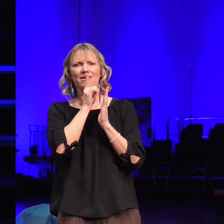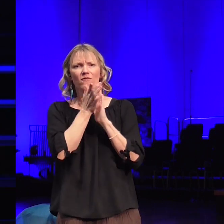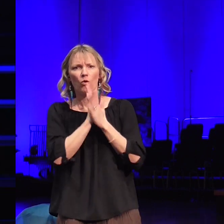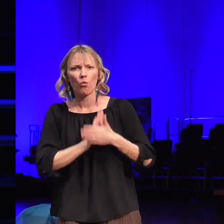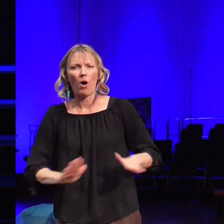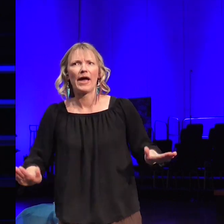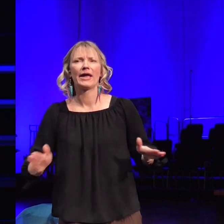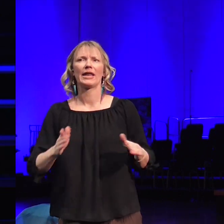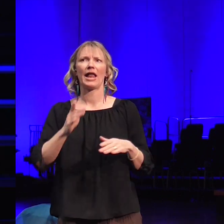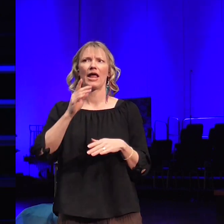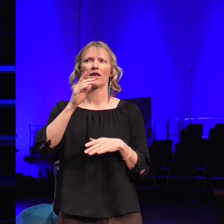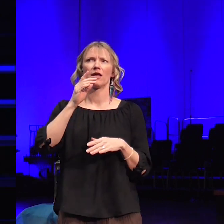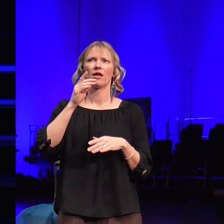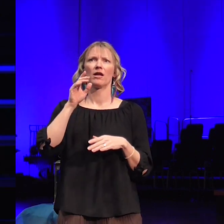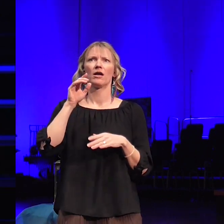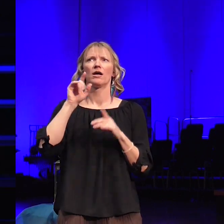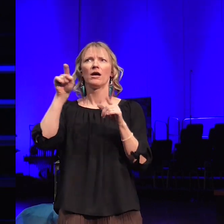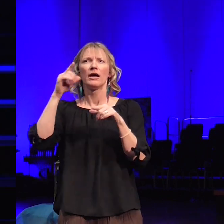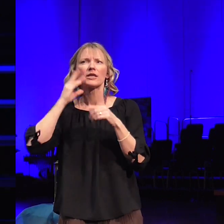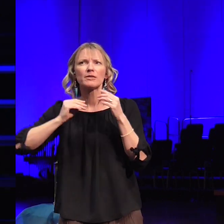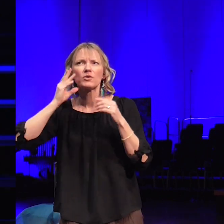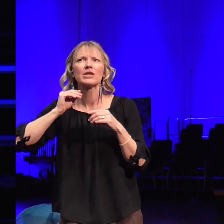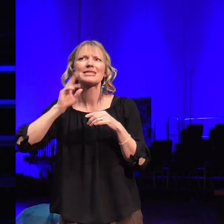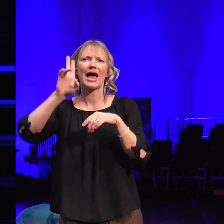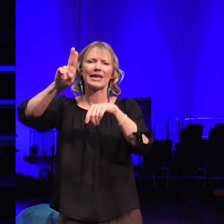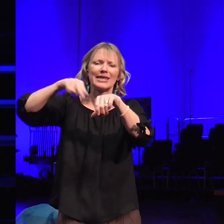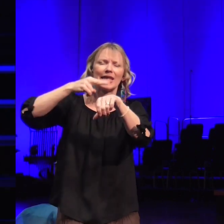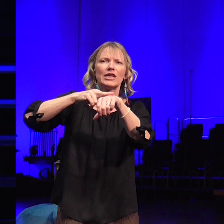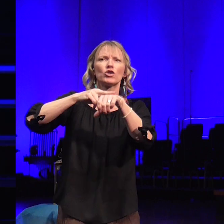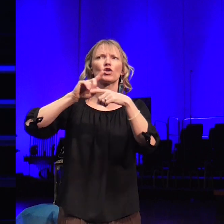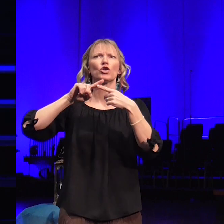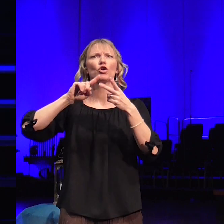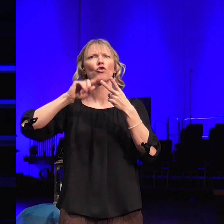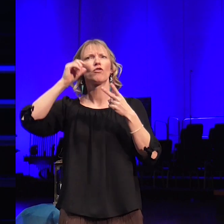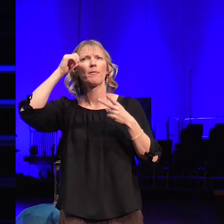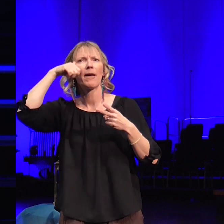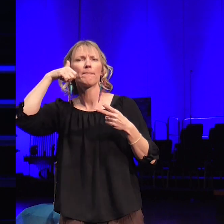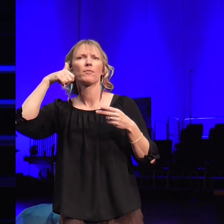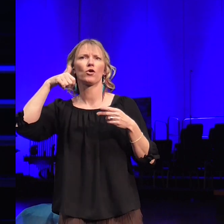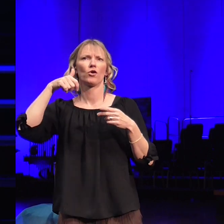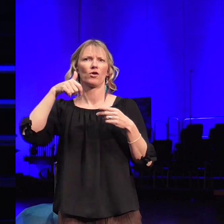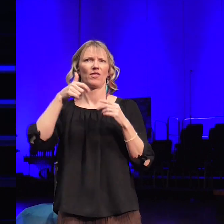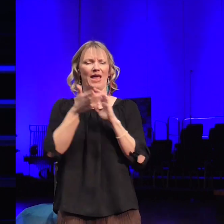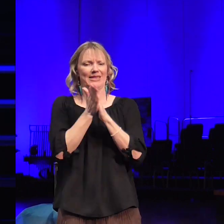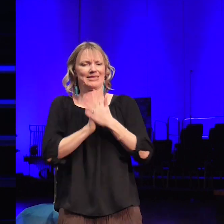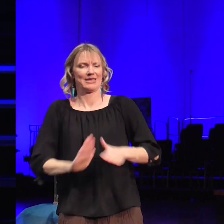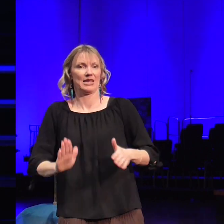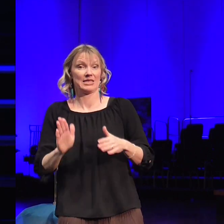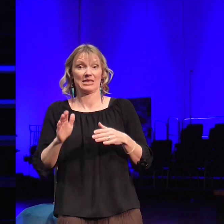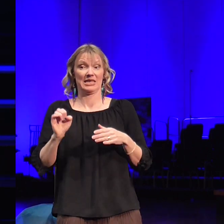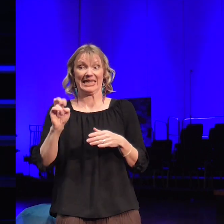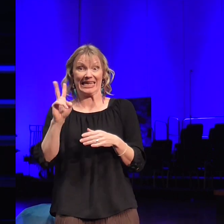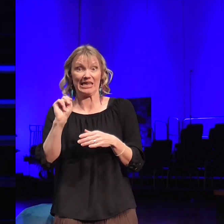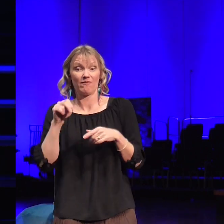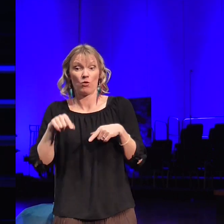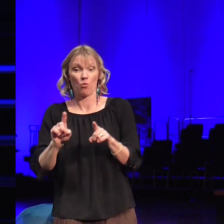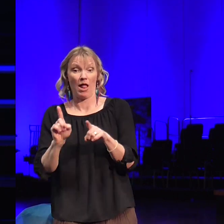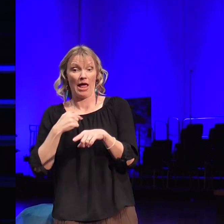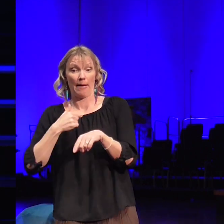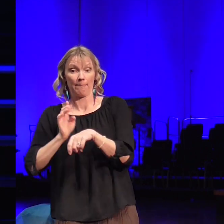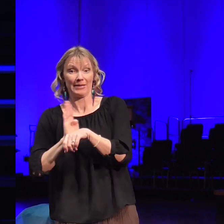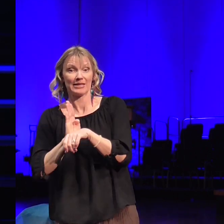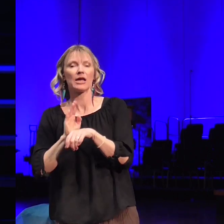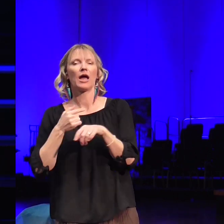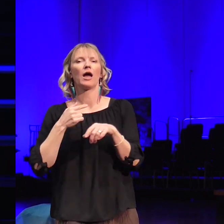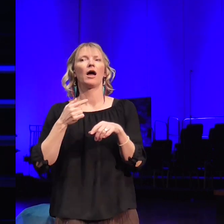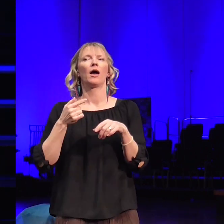remember those moments in nature and remember that feeling of the stillness even in a busy moment, the more I can have it any time I